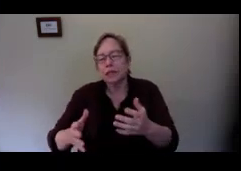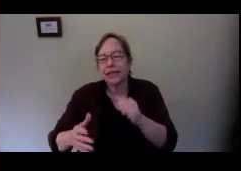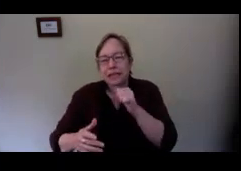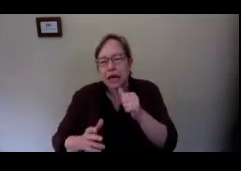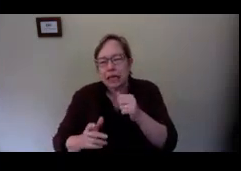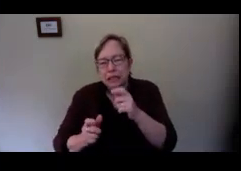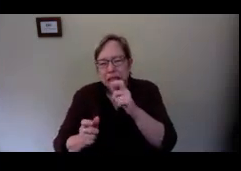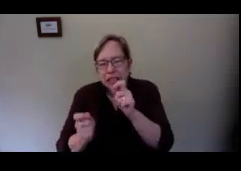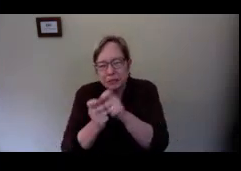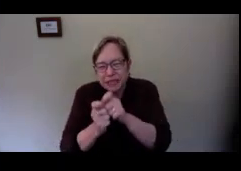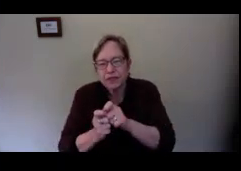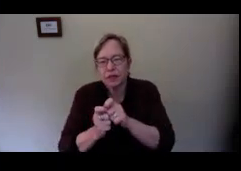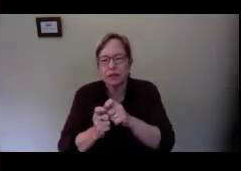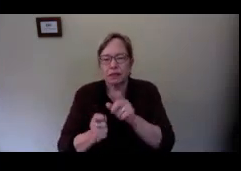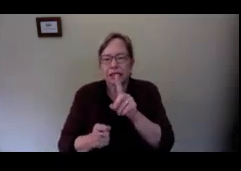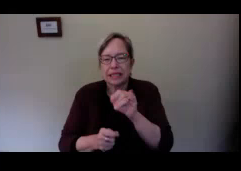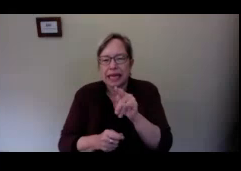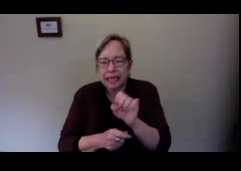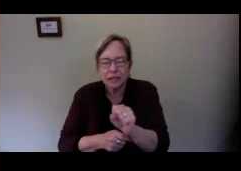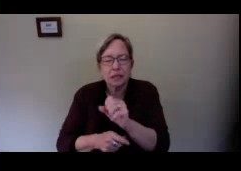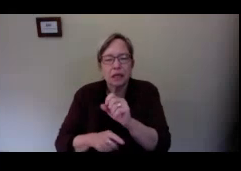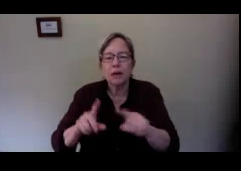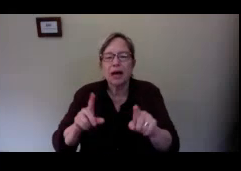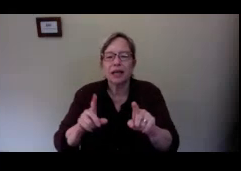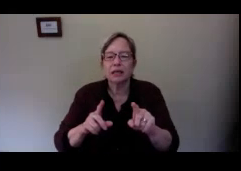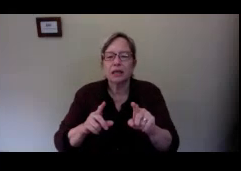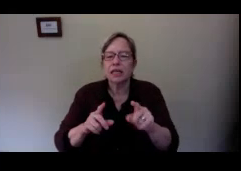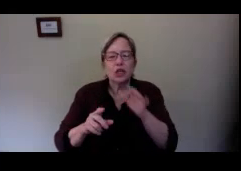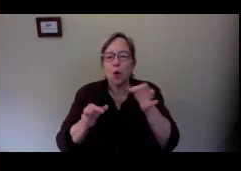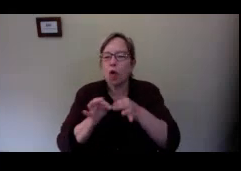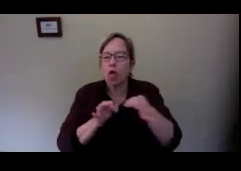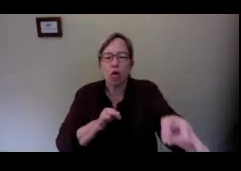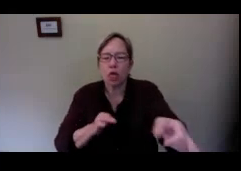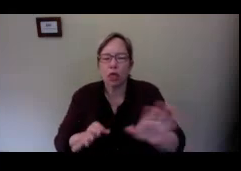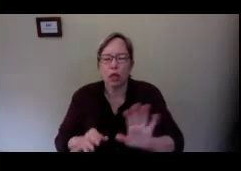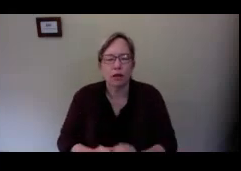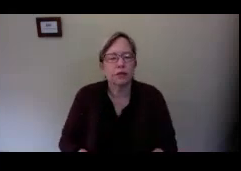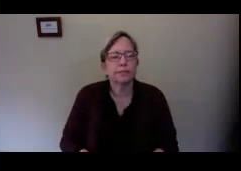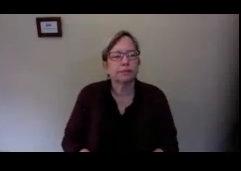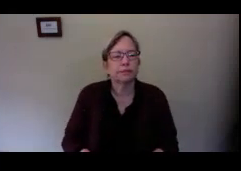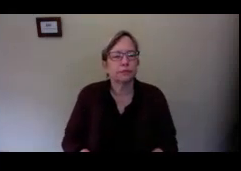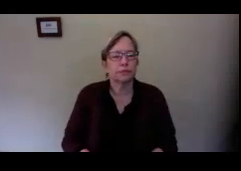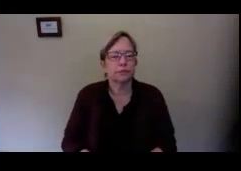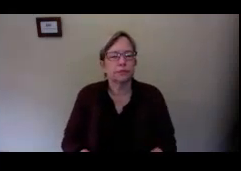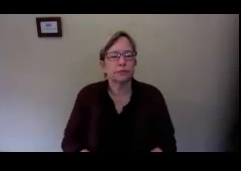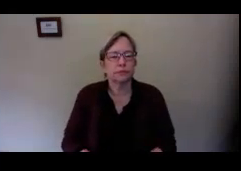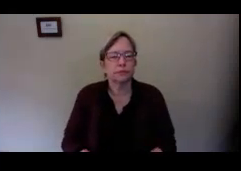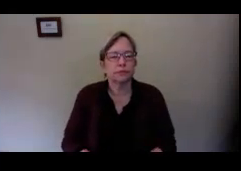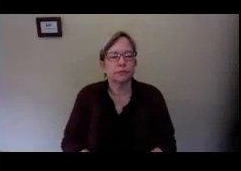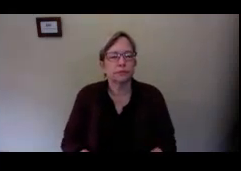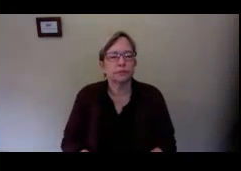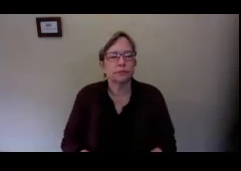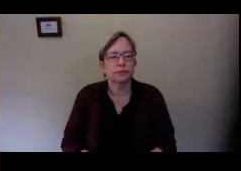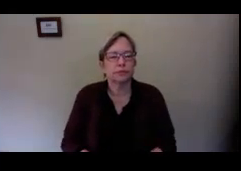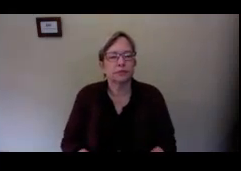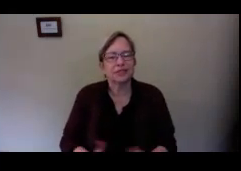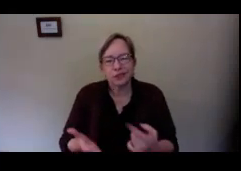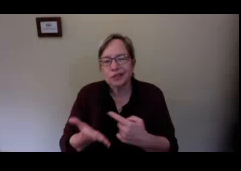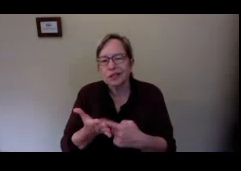weeks. A matter of days, an email exchange, something that you are having a